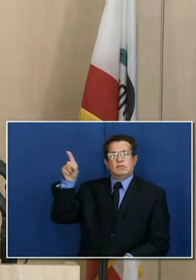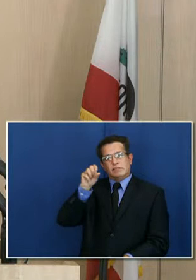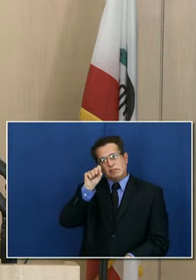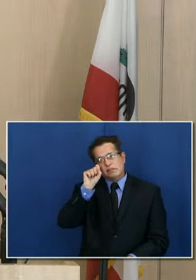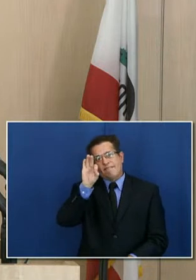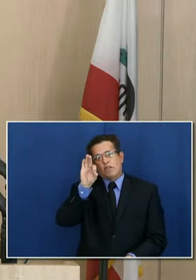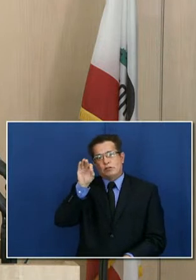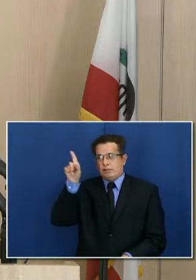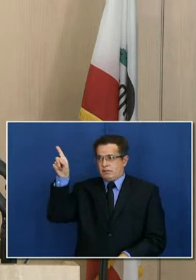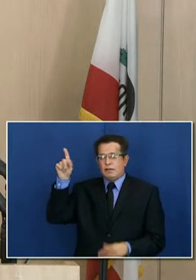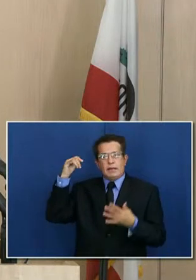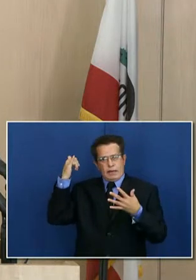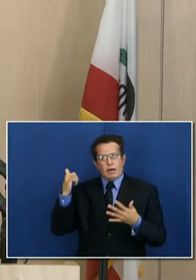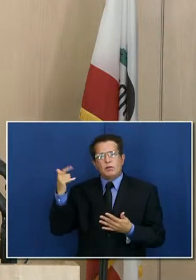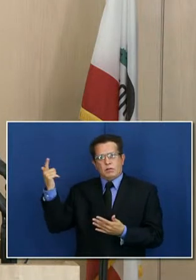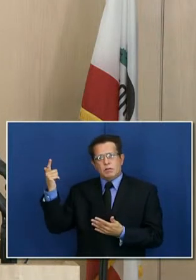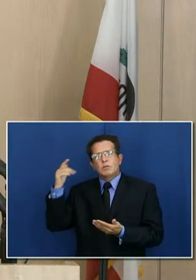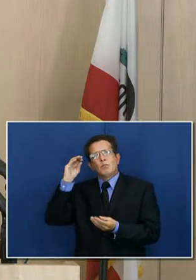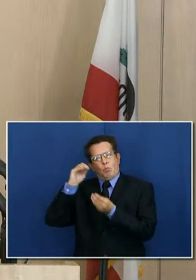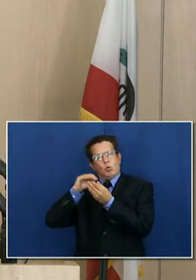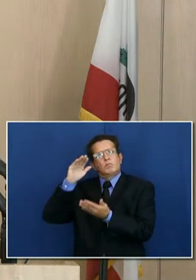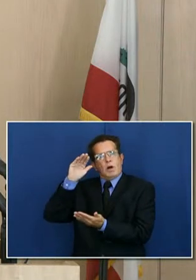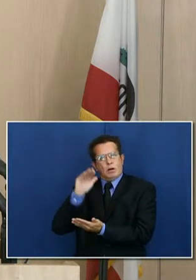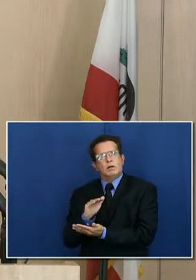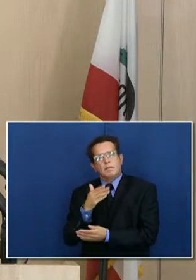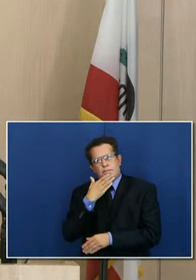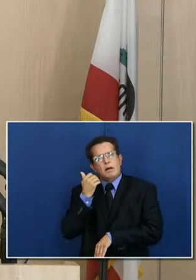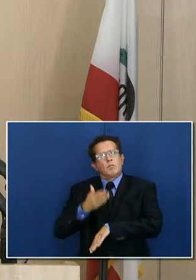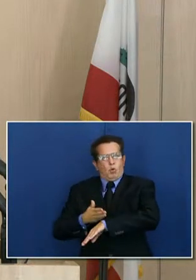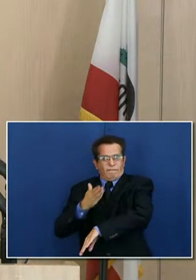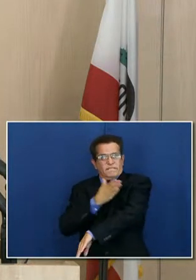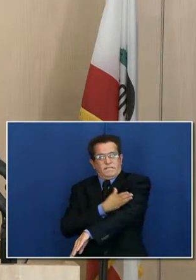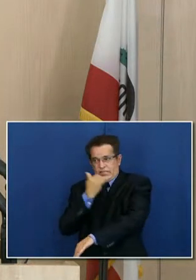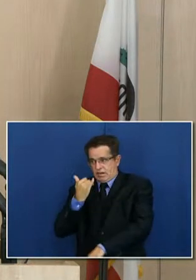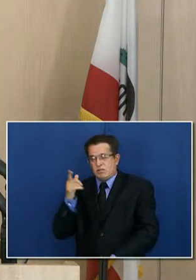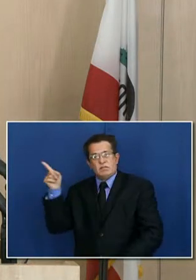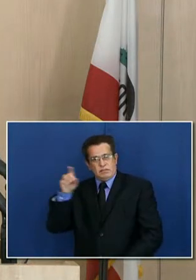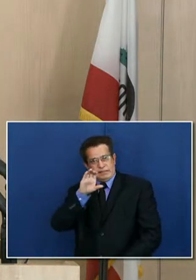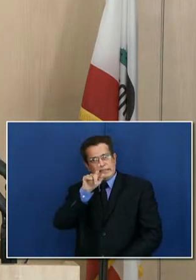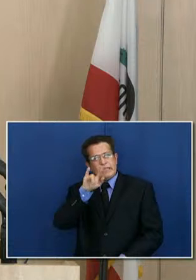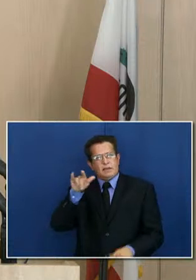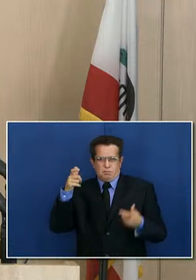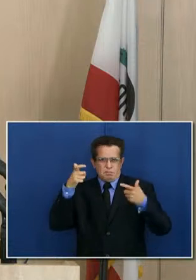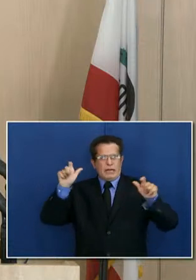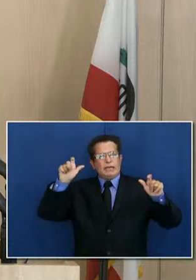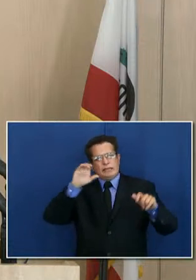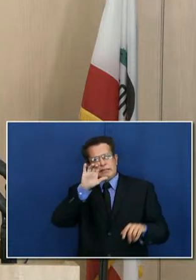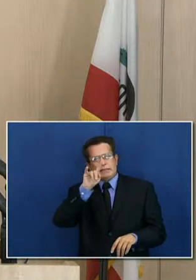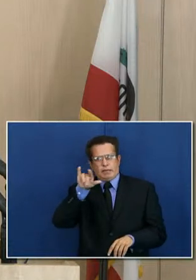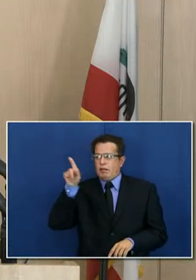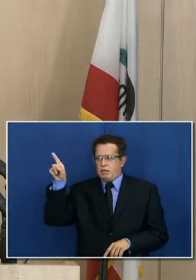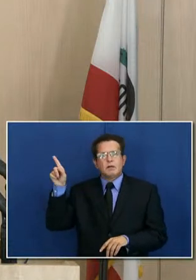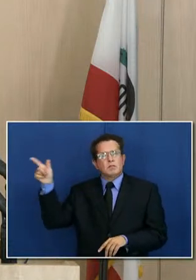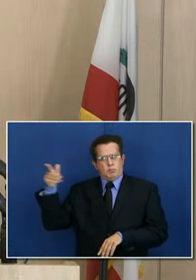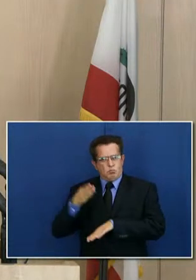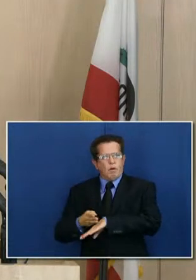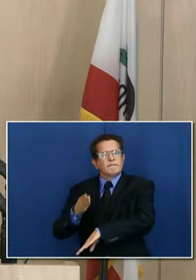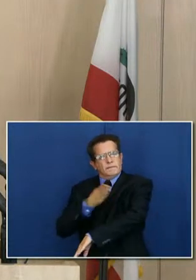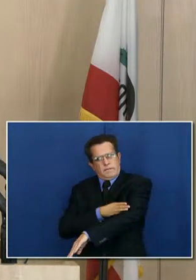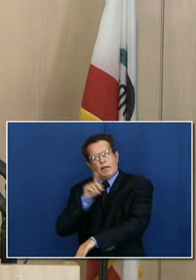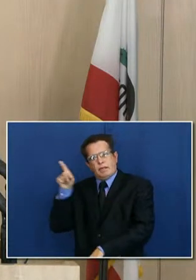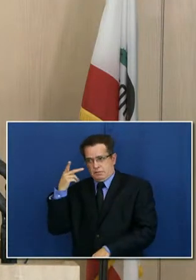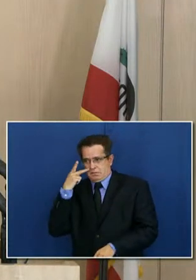in particular, descending to less restrictive tiers. They are urban environments, they have large population centers, and so we know that it